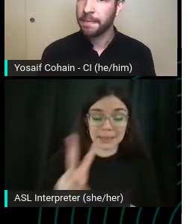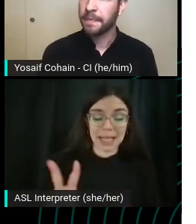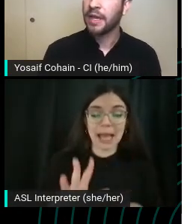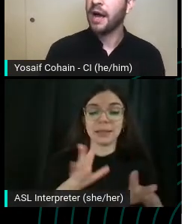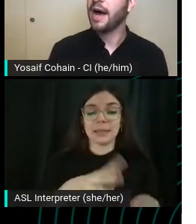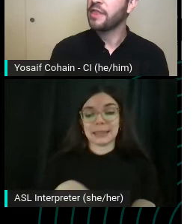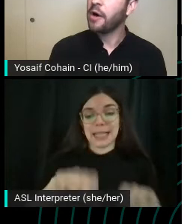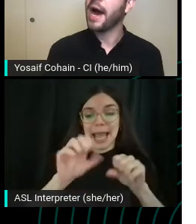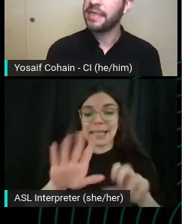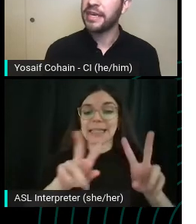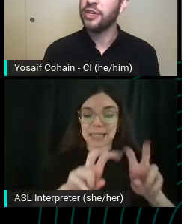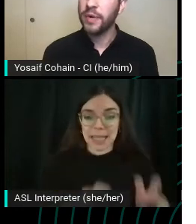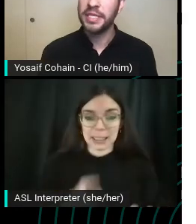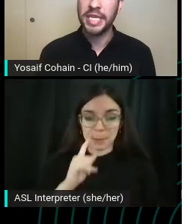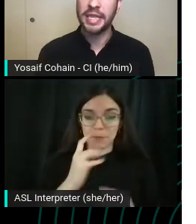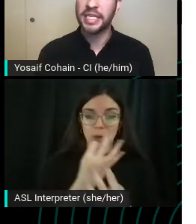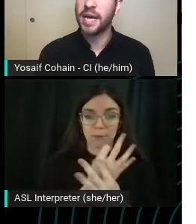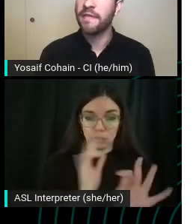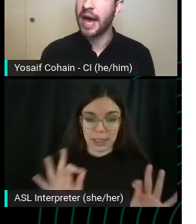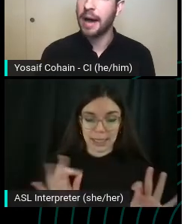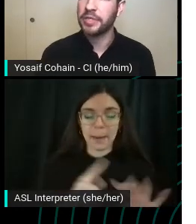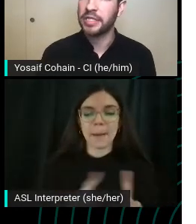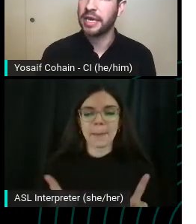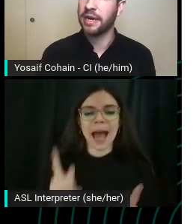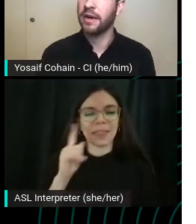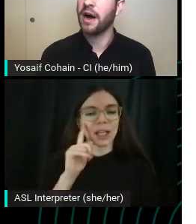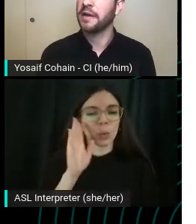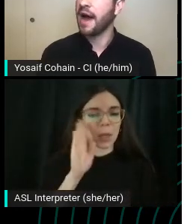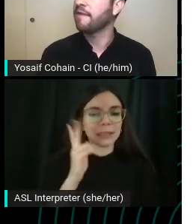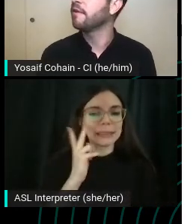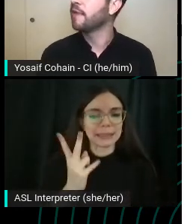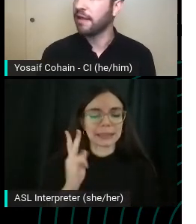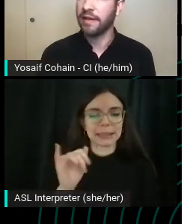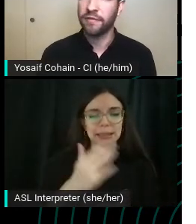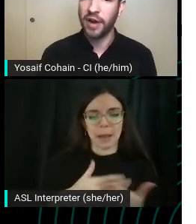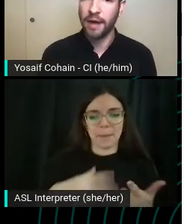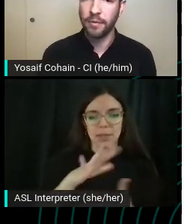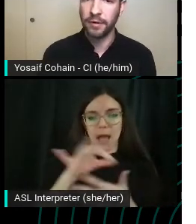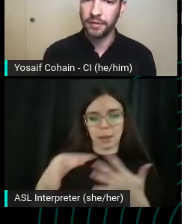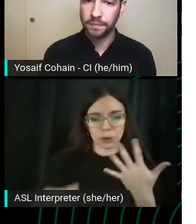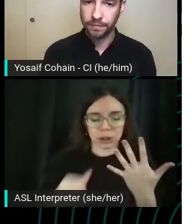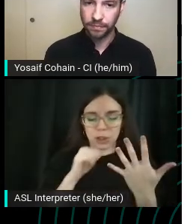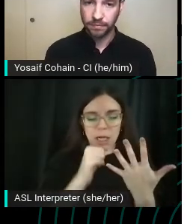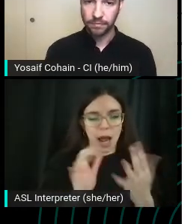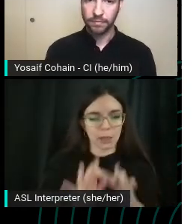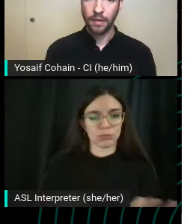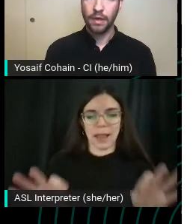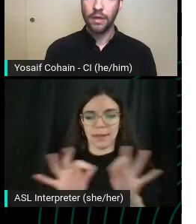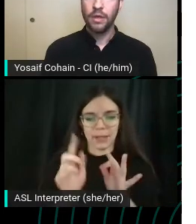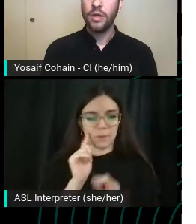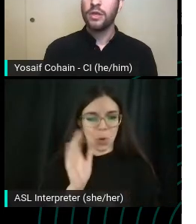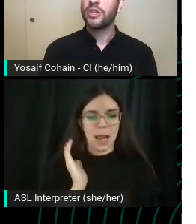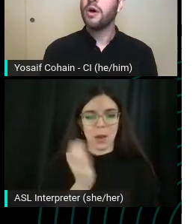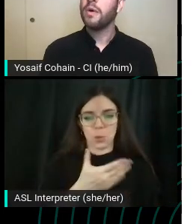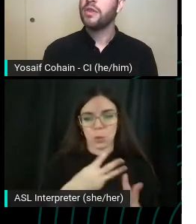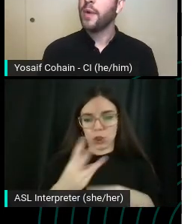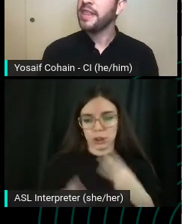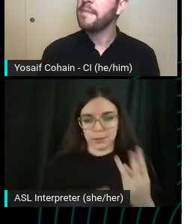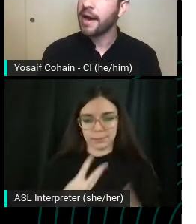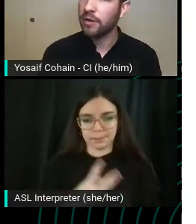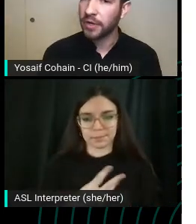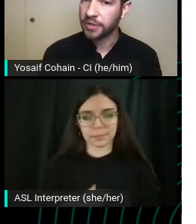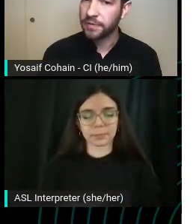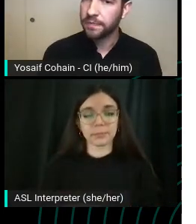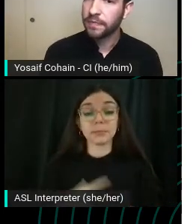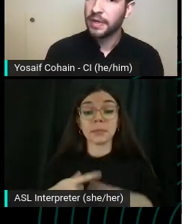free. Though I think you will see that some of the options there are not relevant for our world. So the way